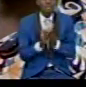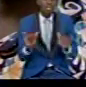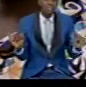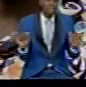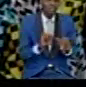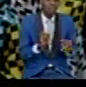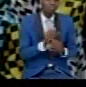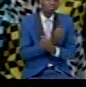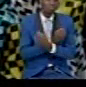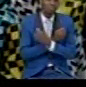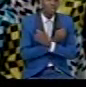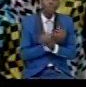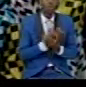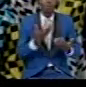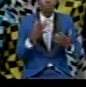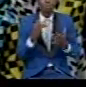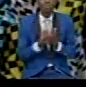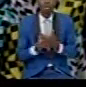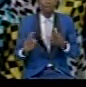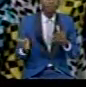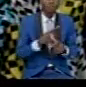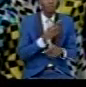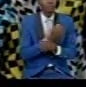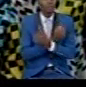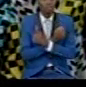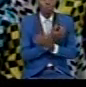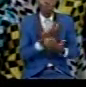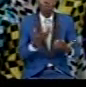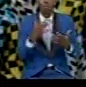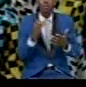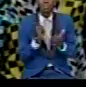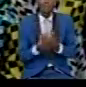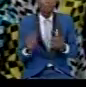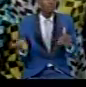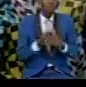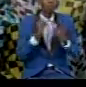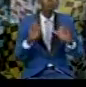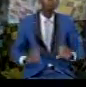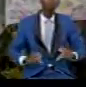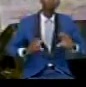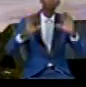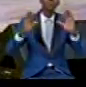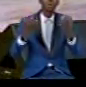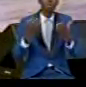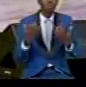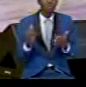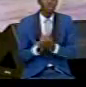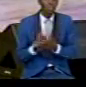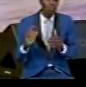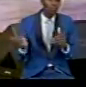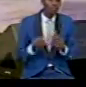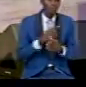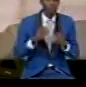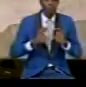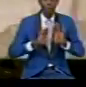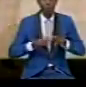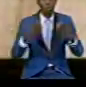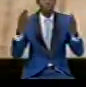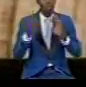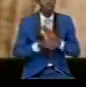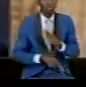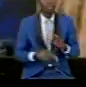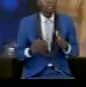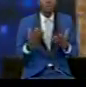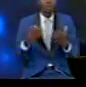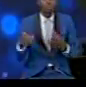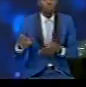He wants that same first love. He wants that same devotion. He wants that same transparency. And he wants you